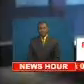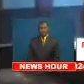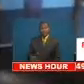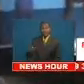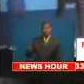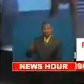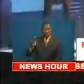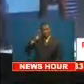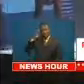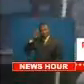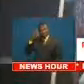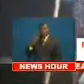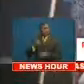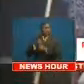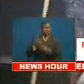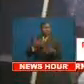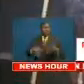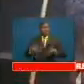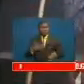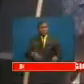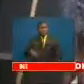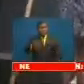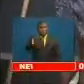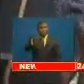Kofi Ansah. This was the opening scene.